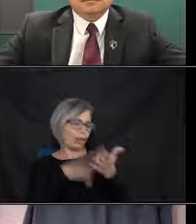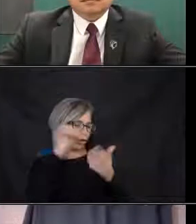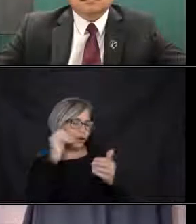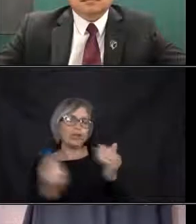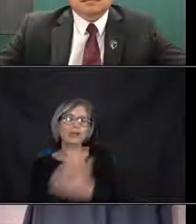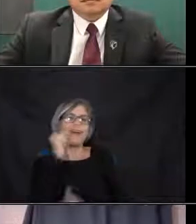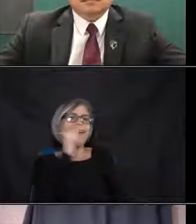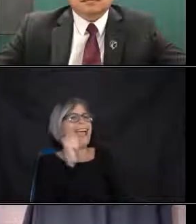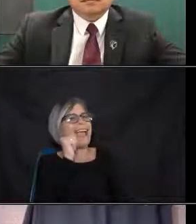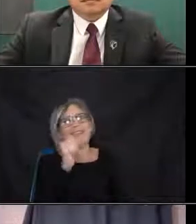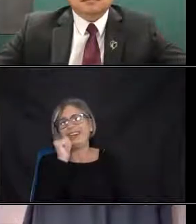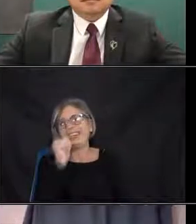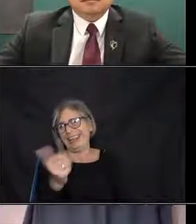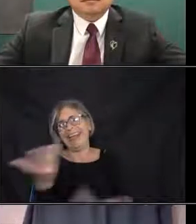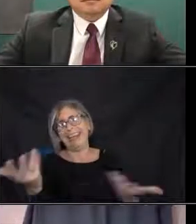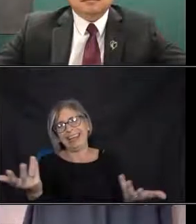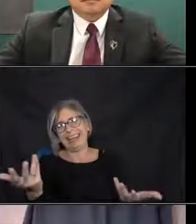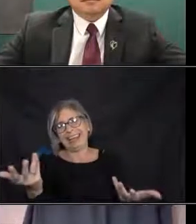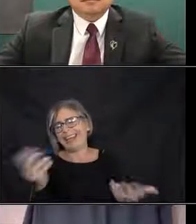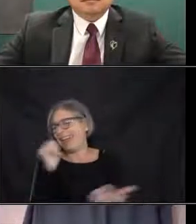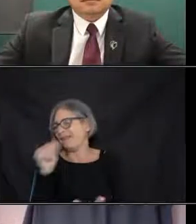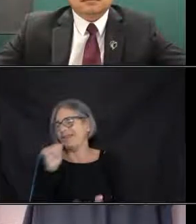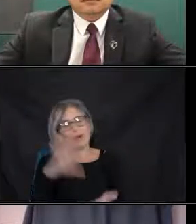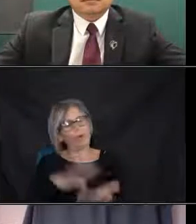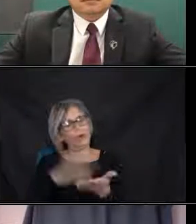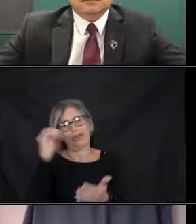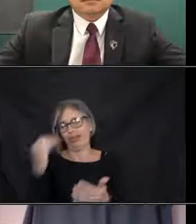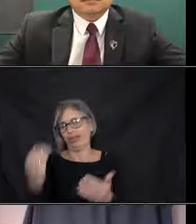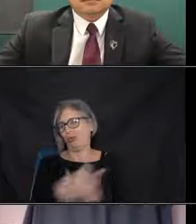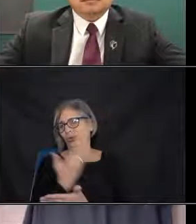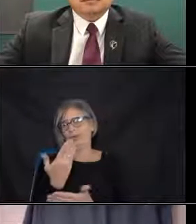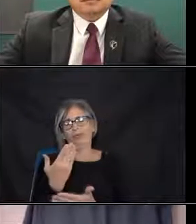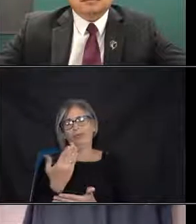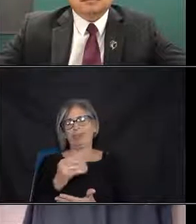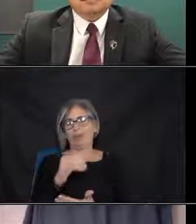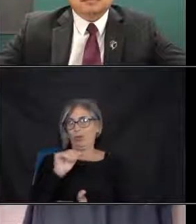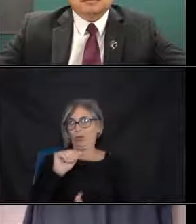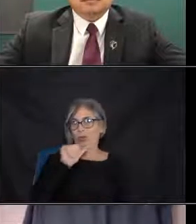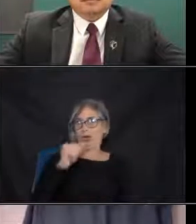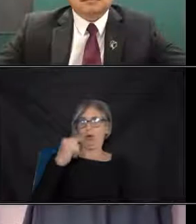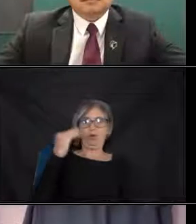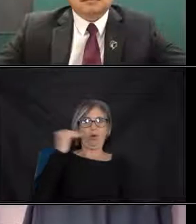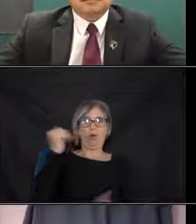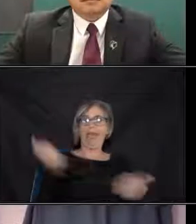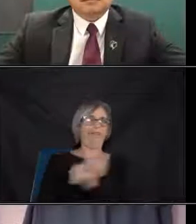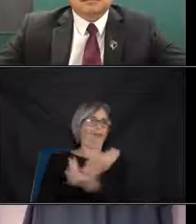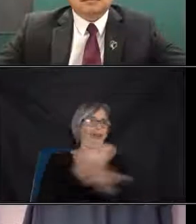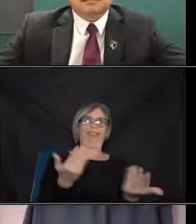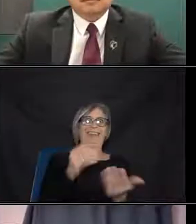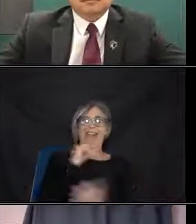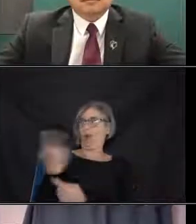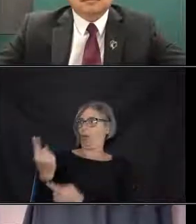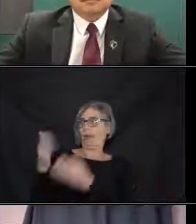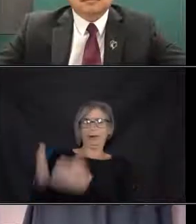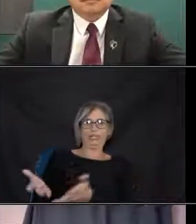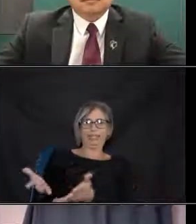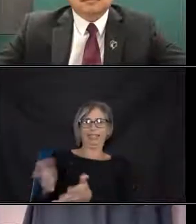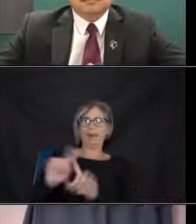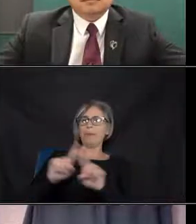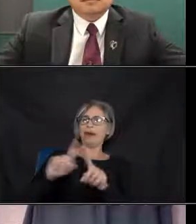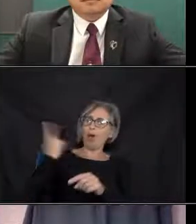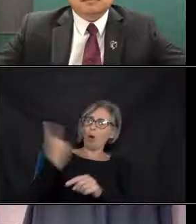we're selling ourselves and our community short. So not one of us know everything, and I'll always be willing to